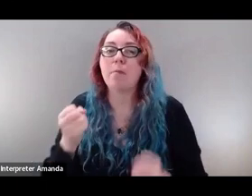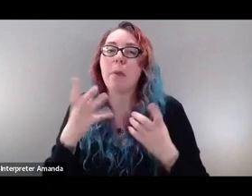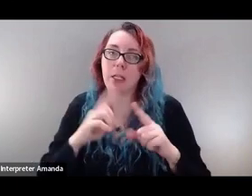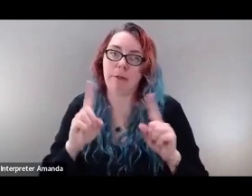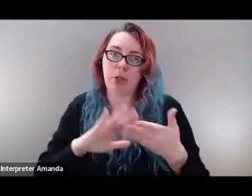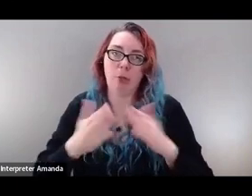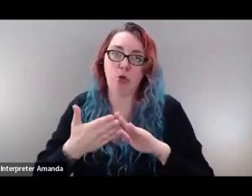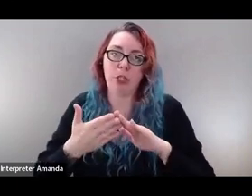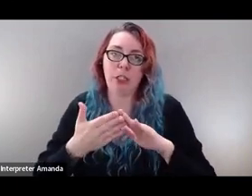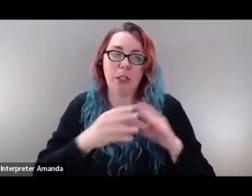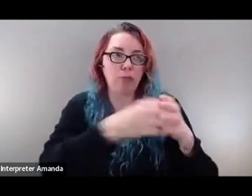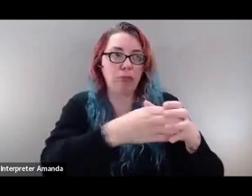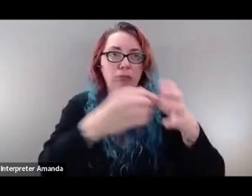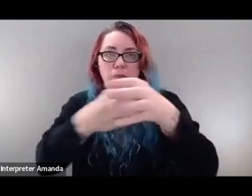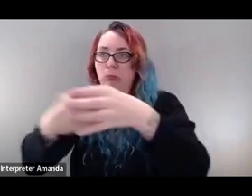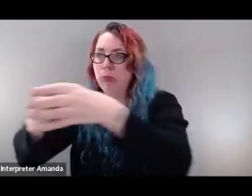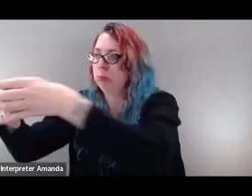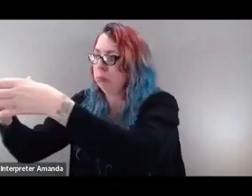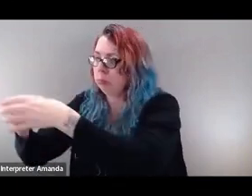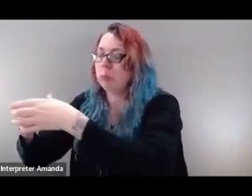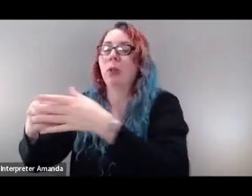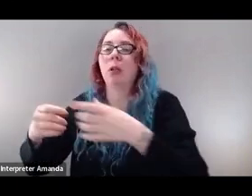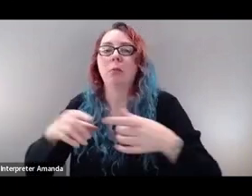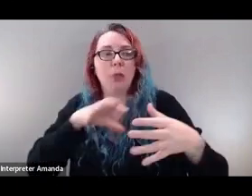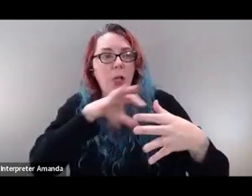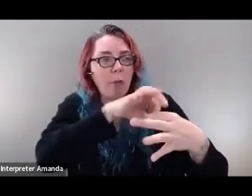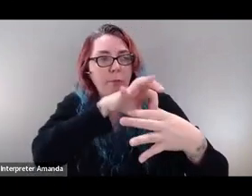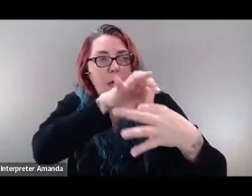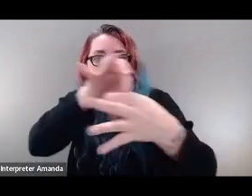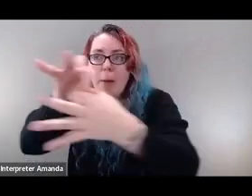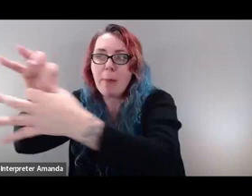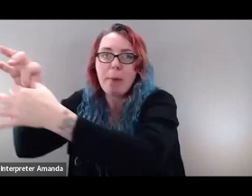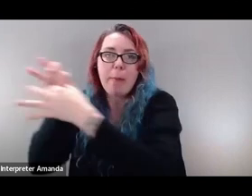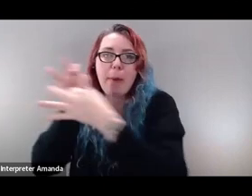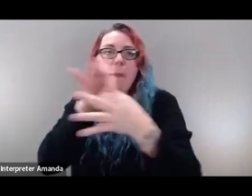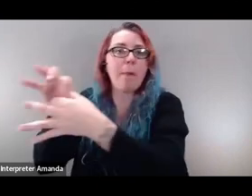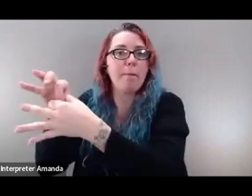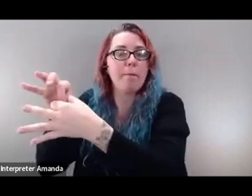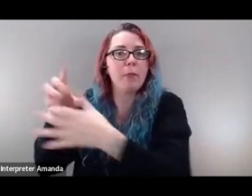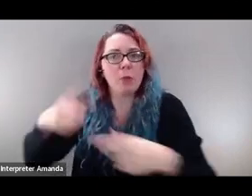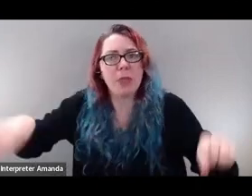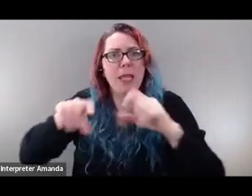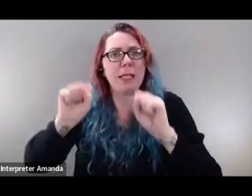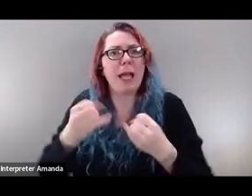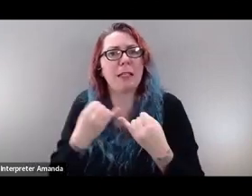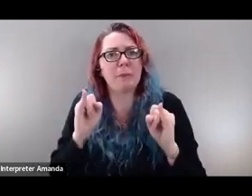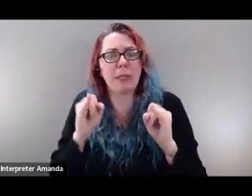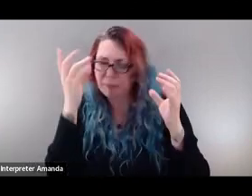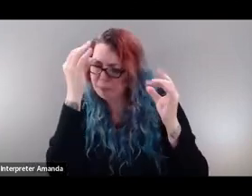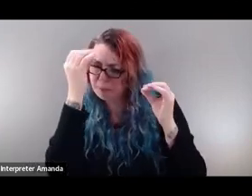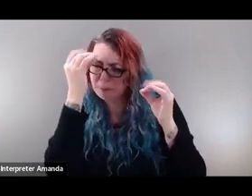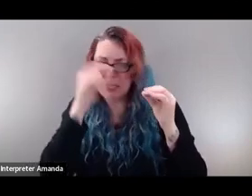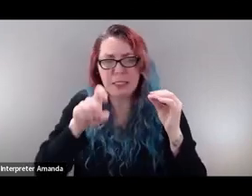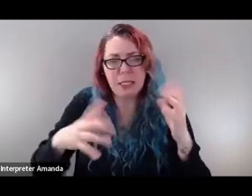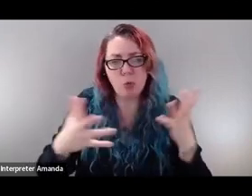thinking about those nodes, able to figure it out for themselves, to shape the conversations that they want, and then